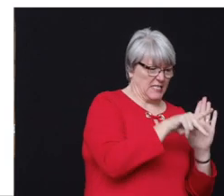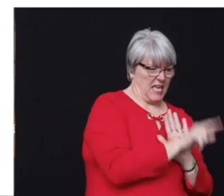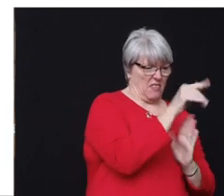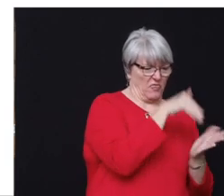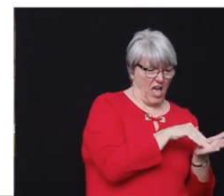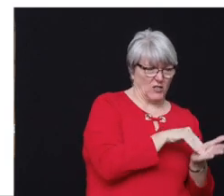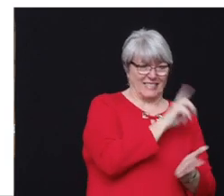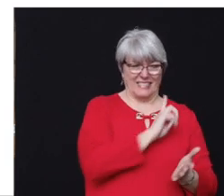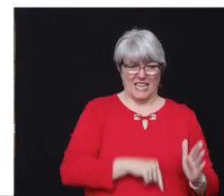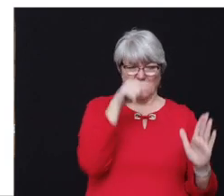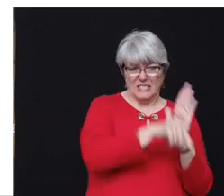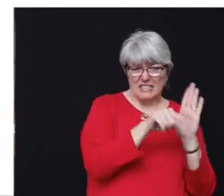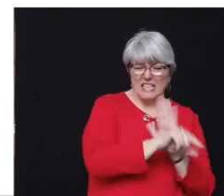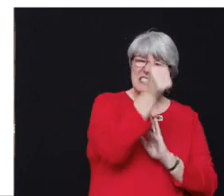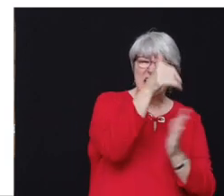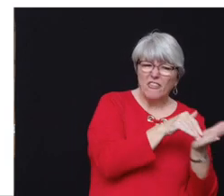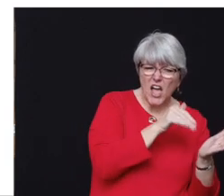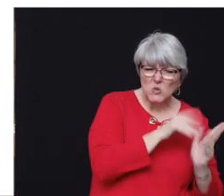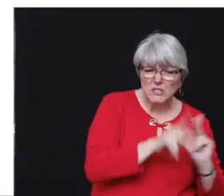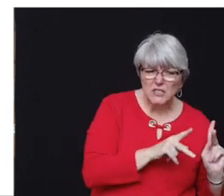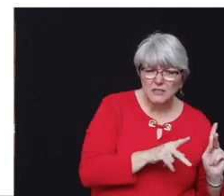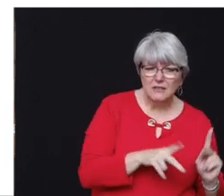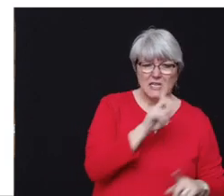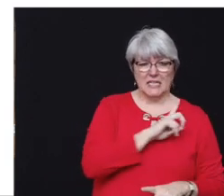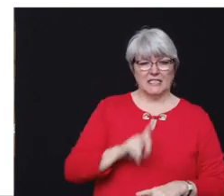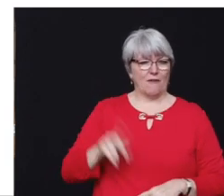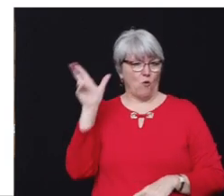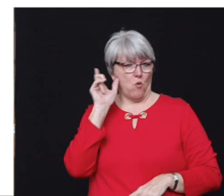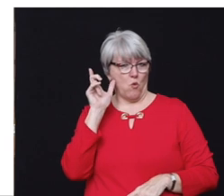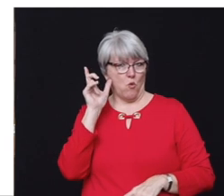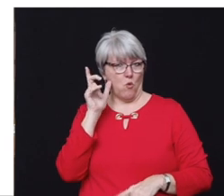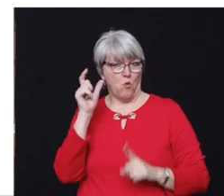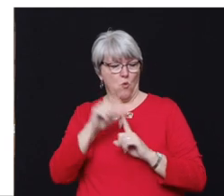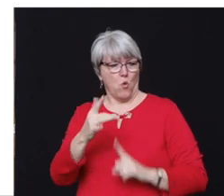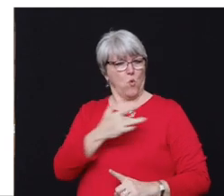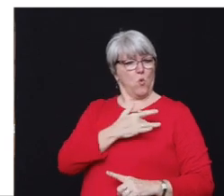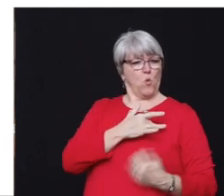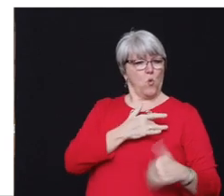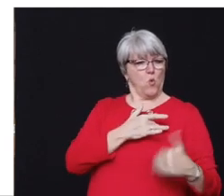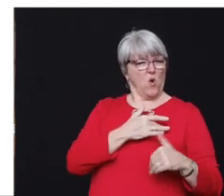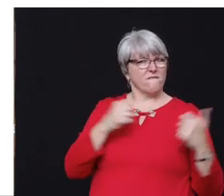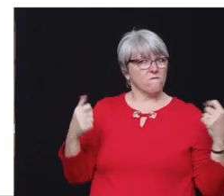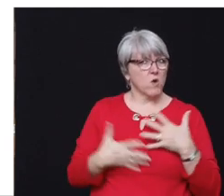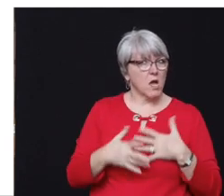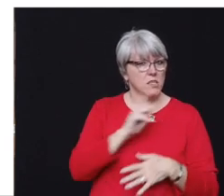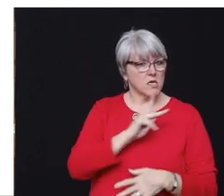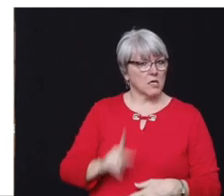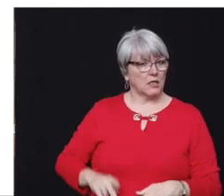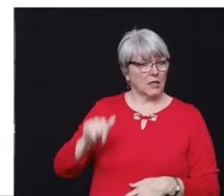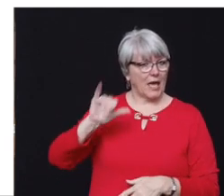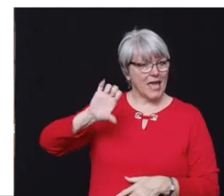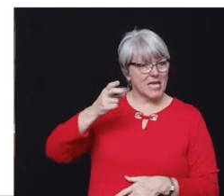thousands and David his tens of thousands." Well, David took these words to heart and was very much afraid of Achish, king